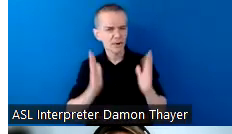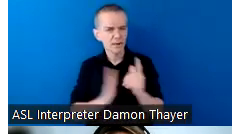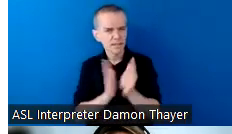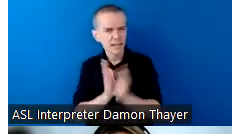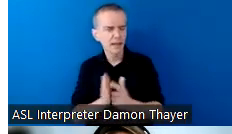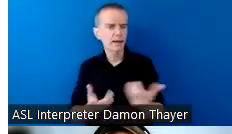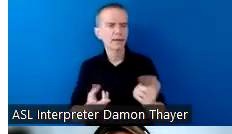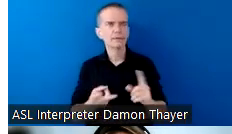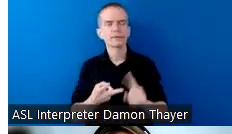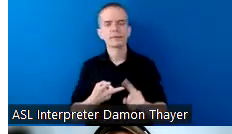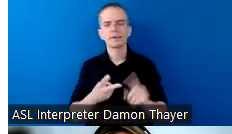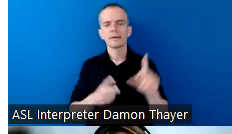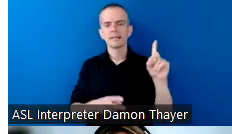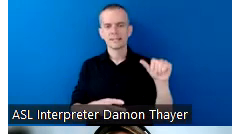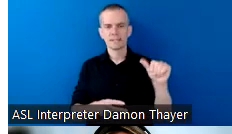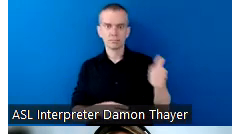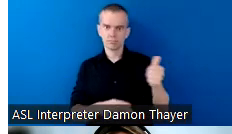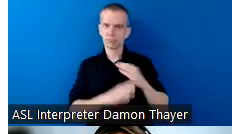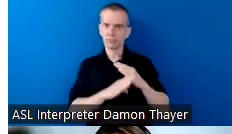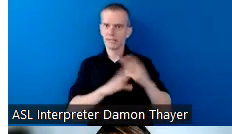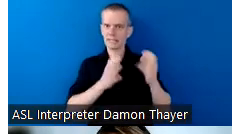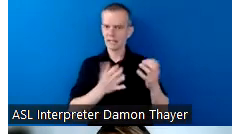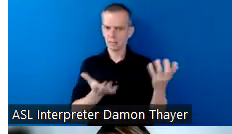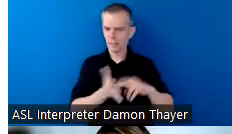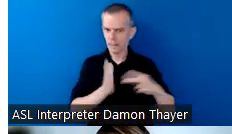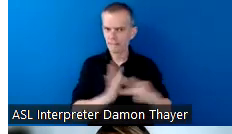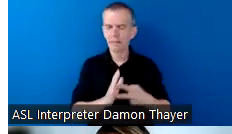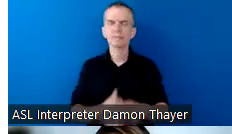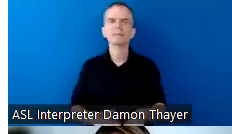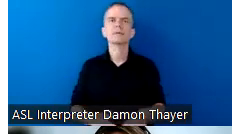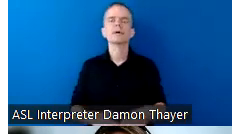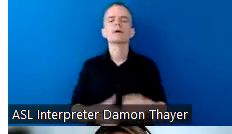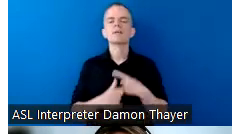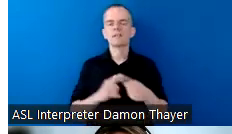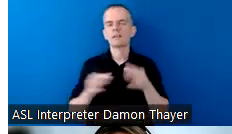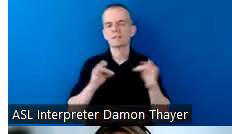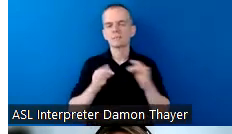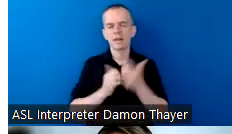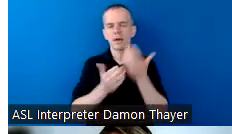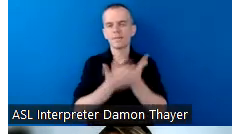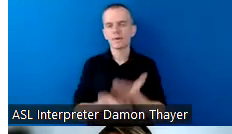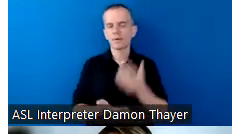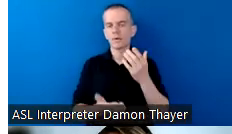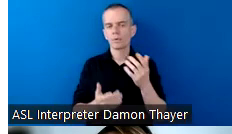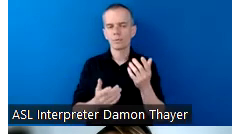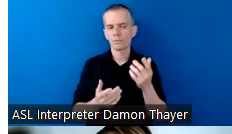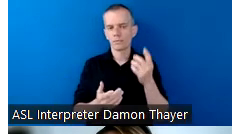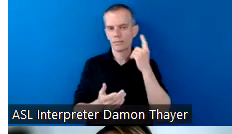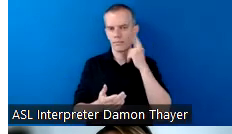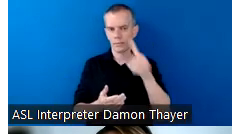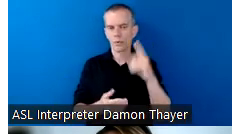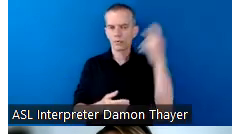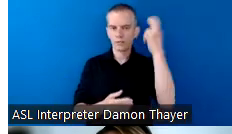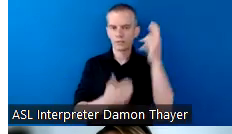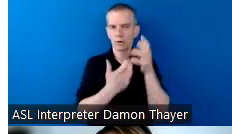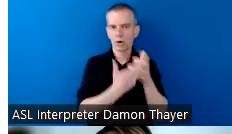as a protected class, and then go into a little bit of detail about verification for reasonable accommodations or modifications with a